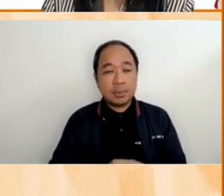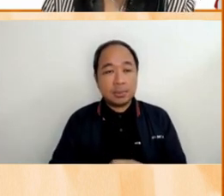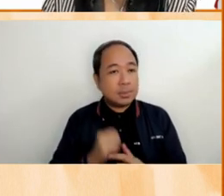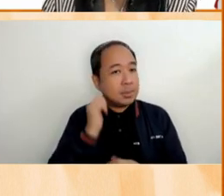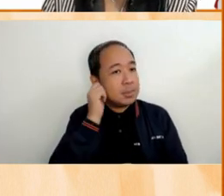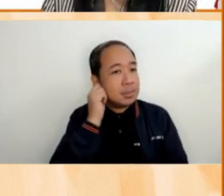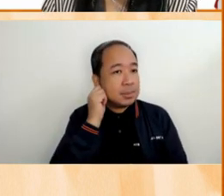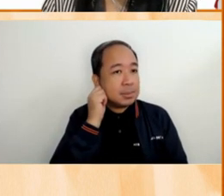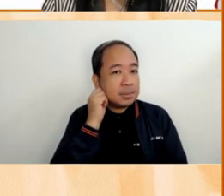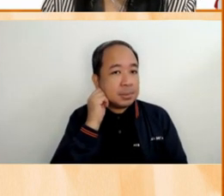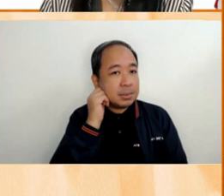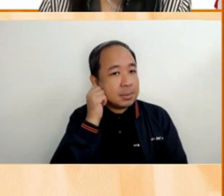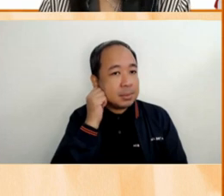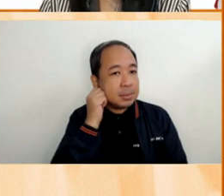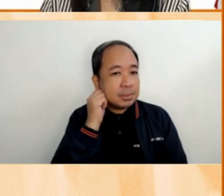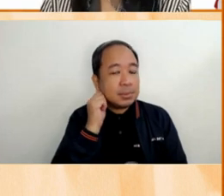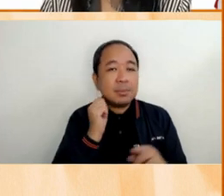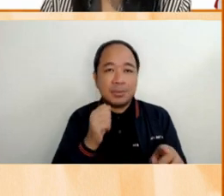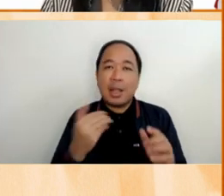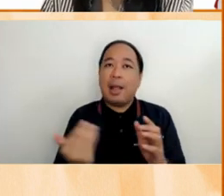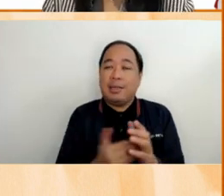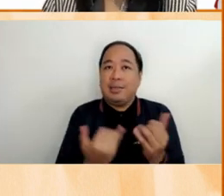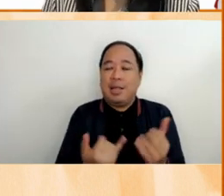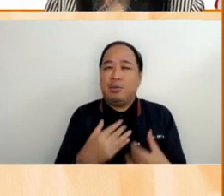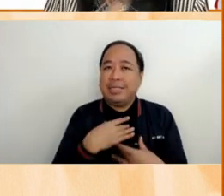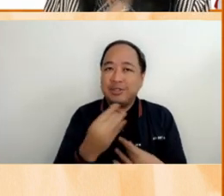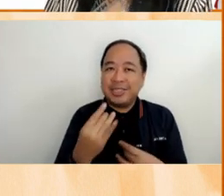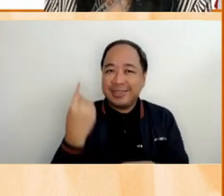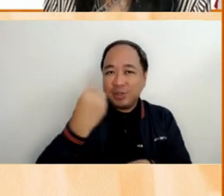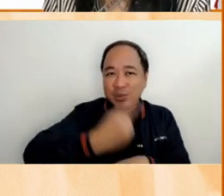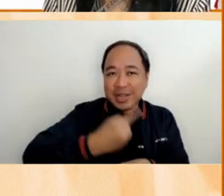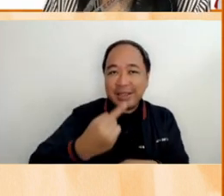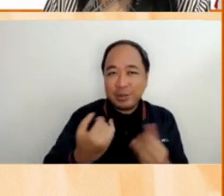So another interesting and well-attended session.